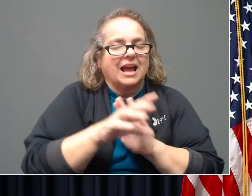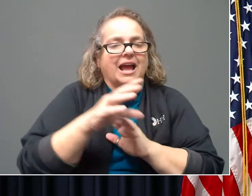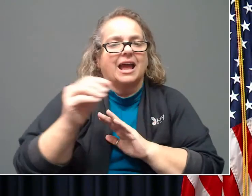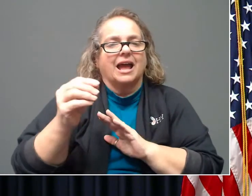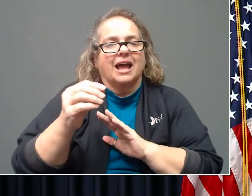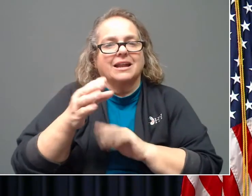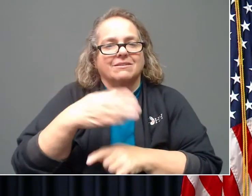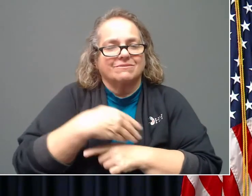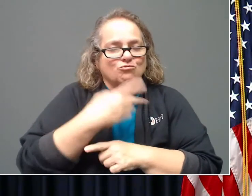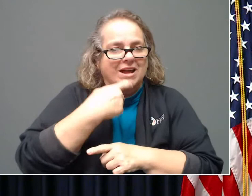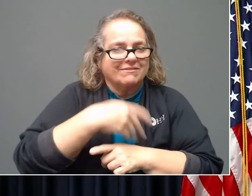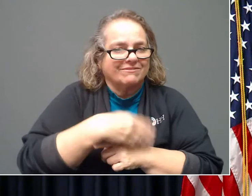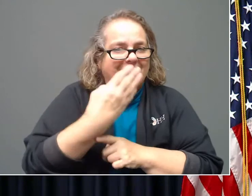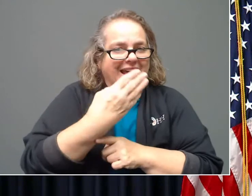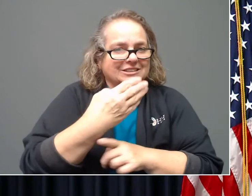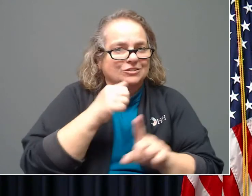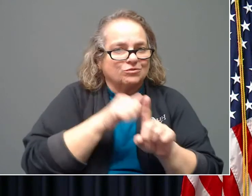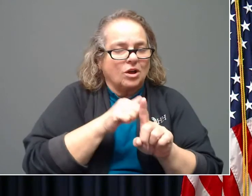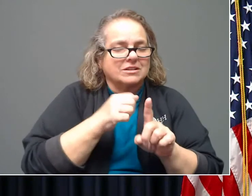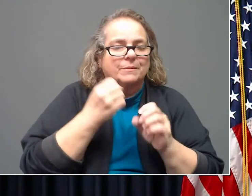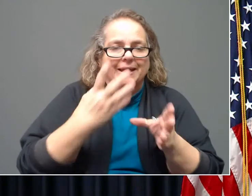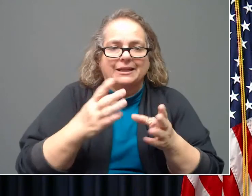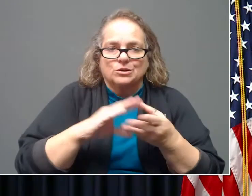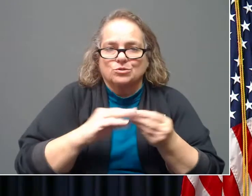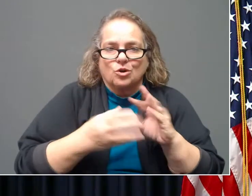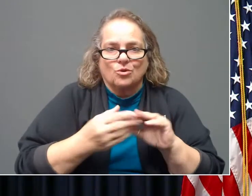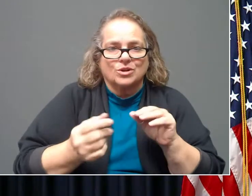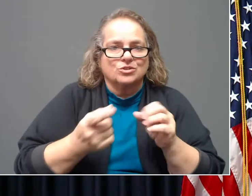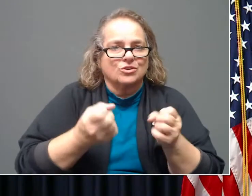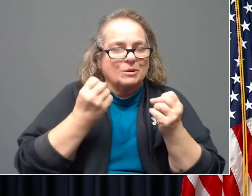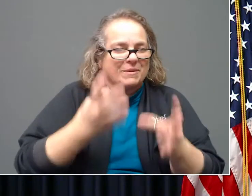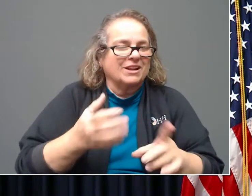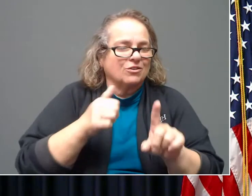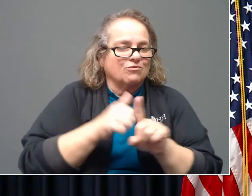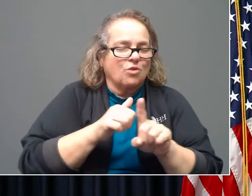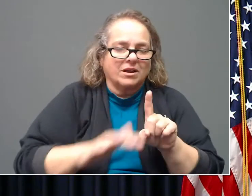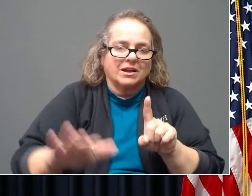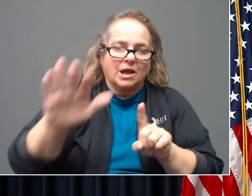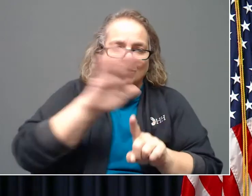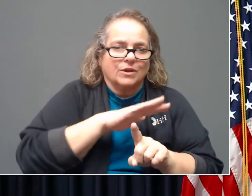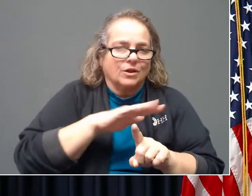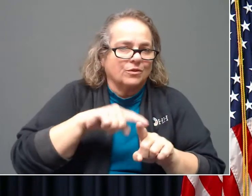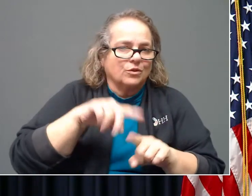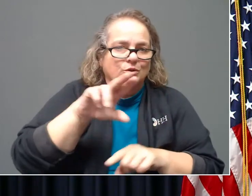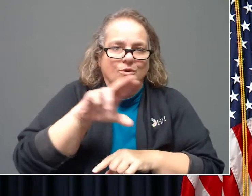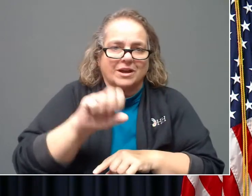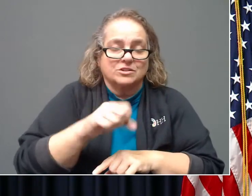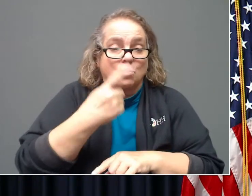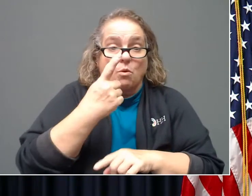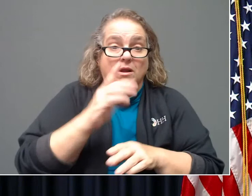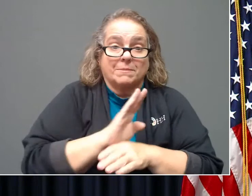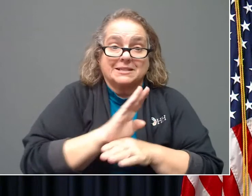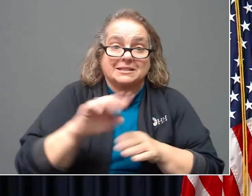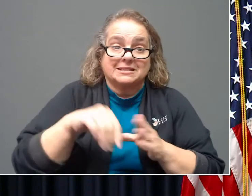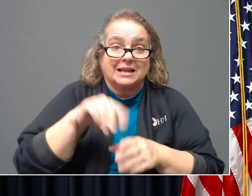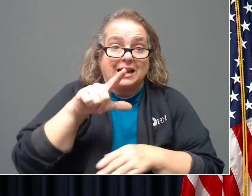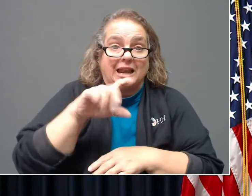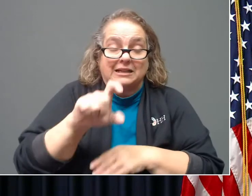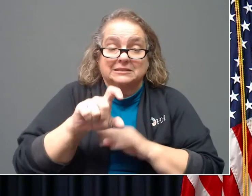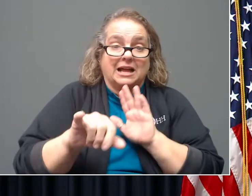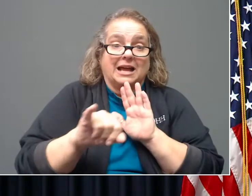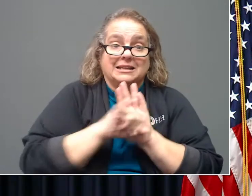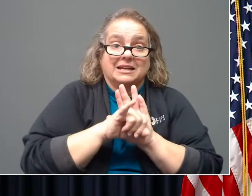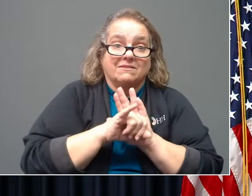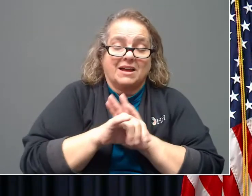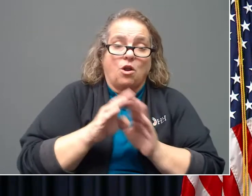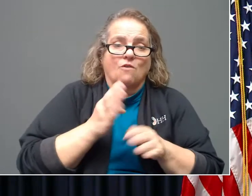we've seen in a number of stories, there's certainly a lot of fraud out there in the country. And just one business in Lexington, I think, identified over 8